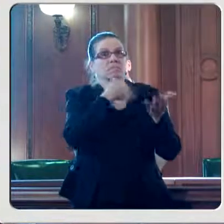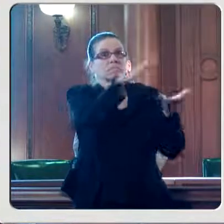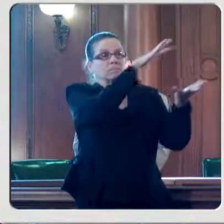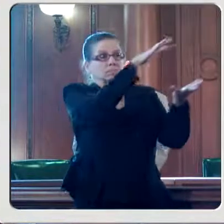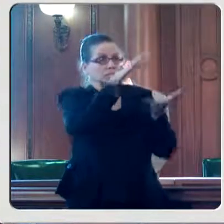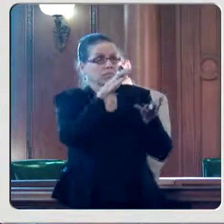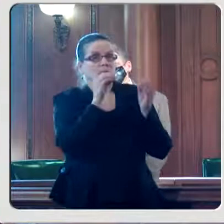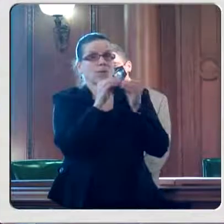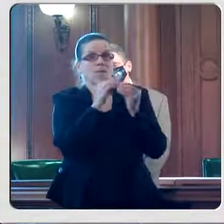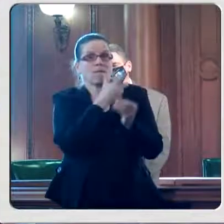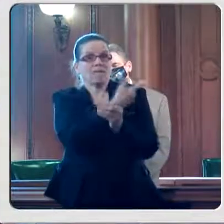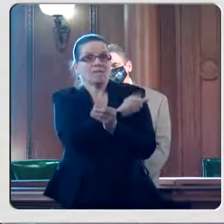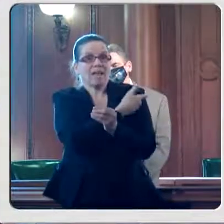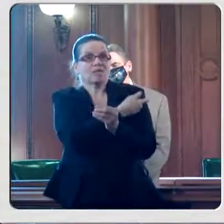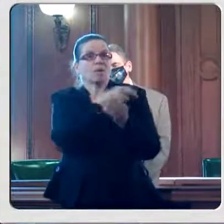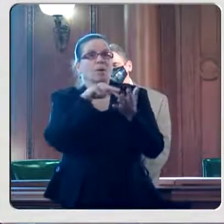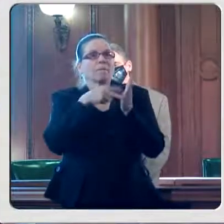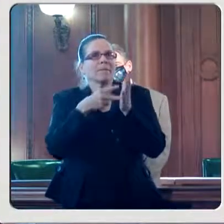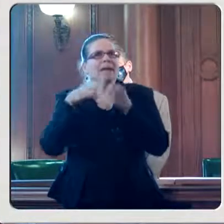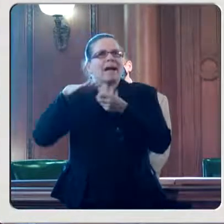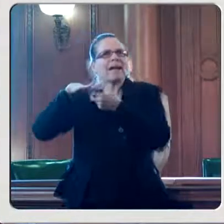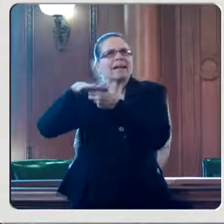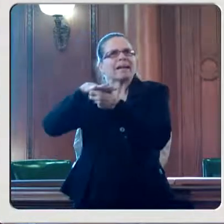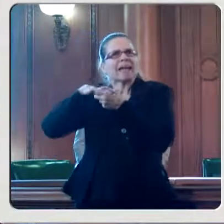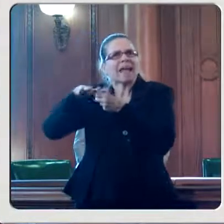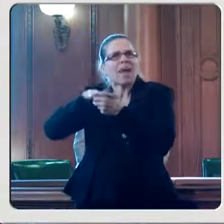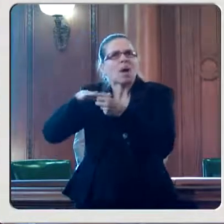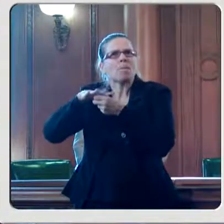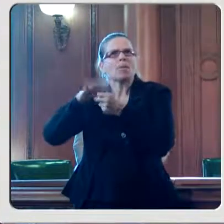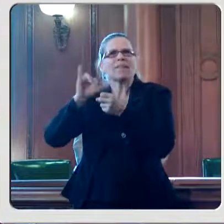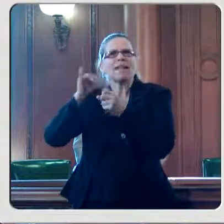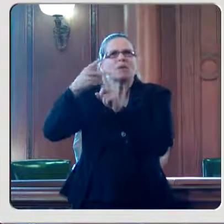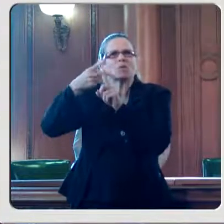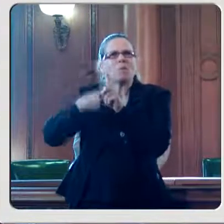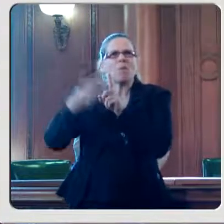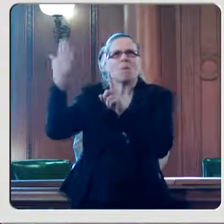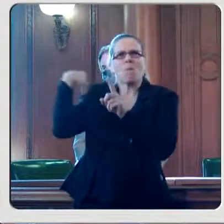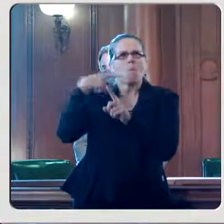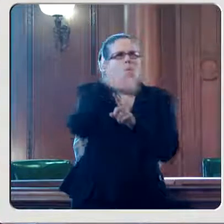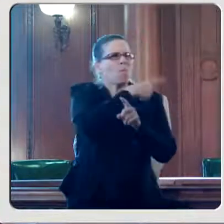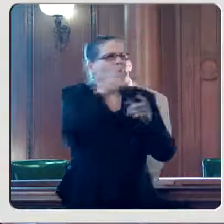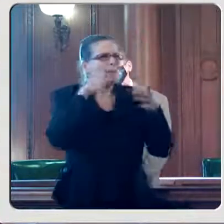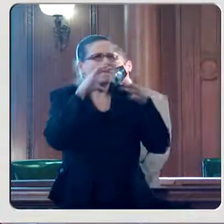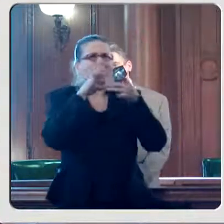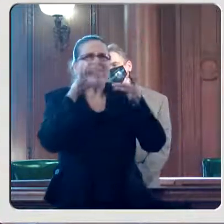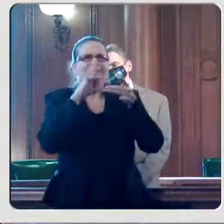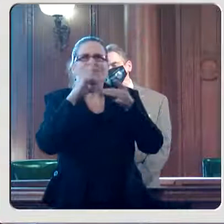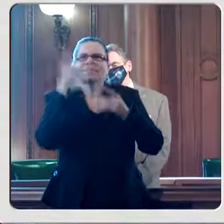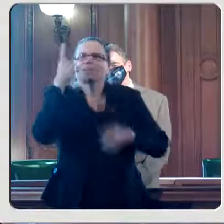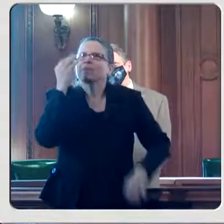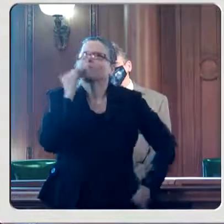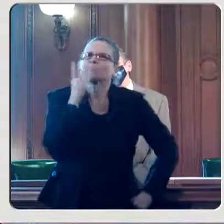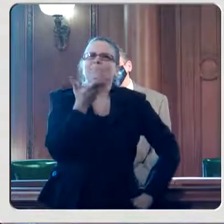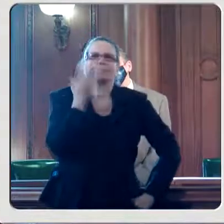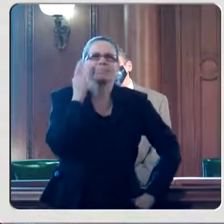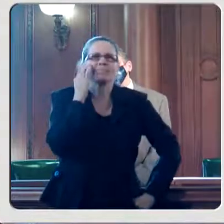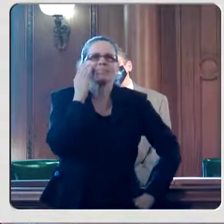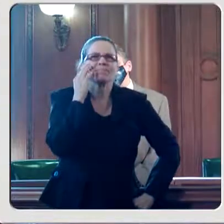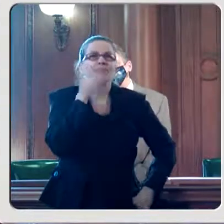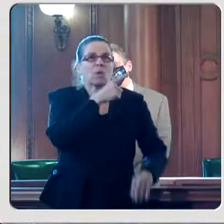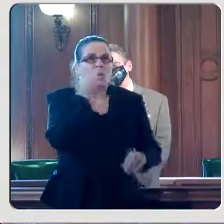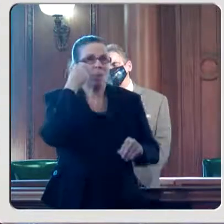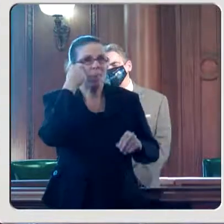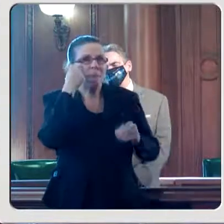neighborhood vaccination sites that we discussed a couple of months ago? Is something we were hoping to when supply is a little